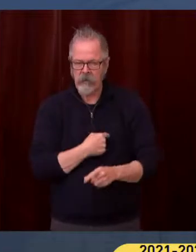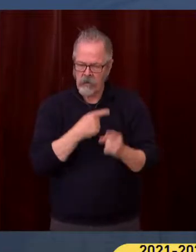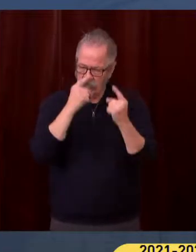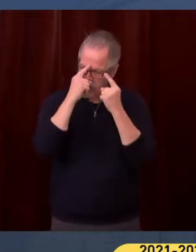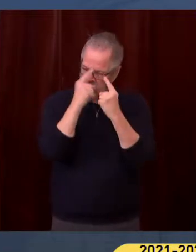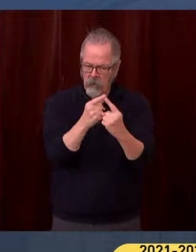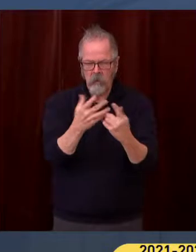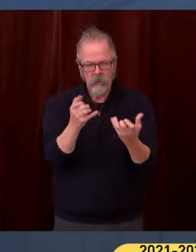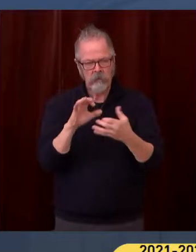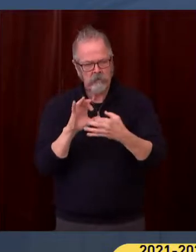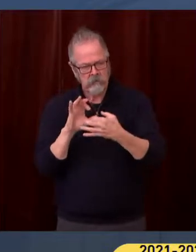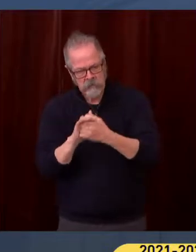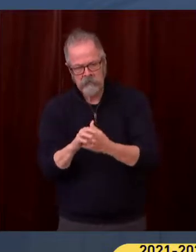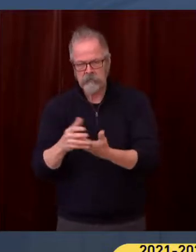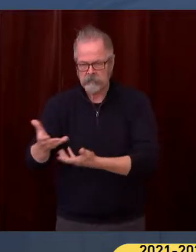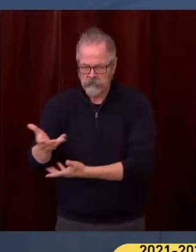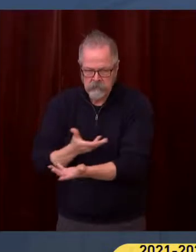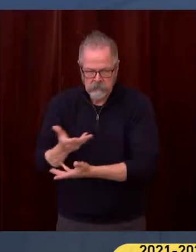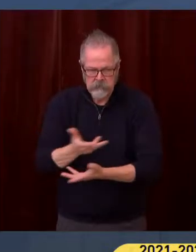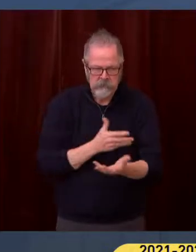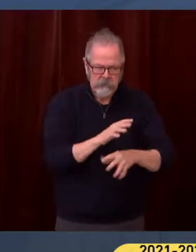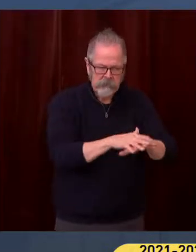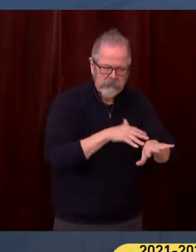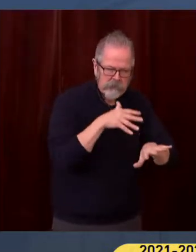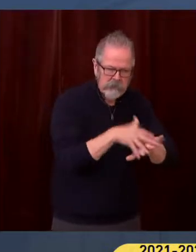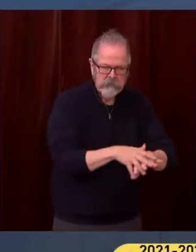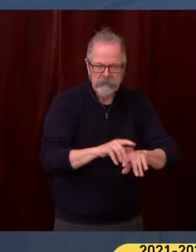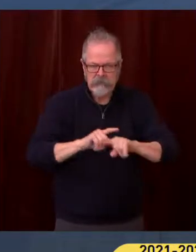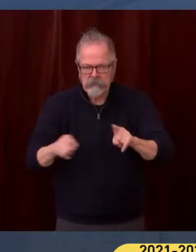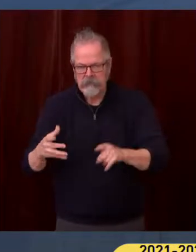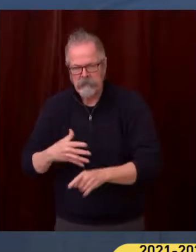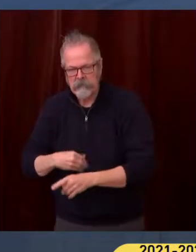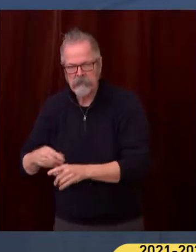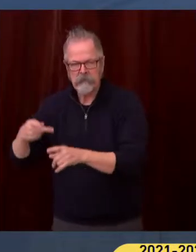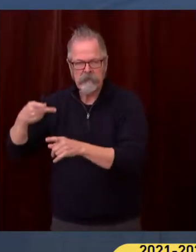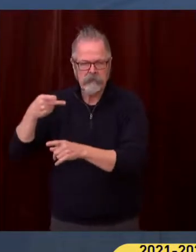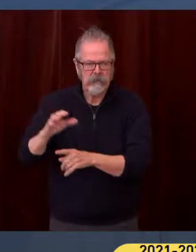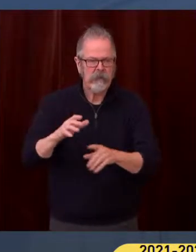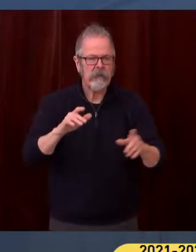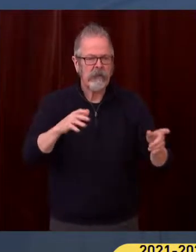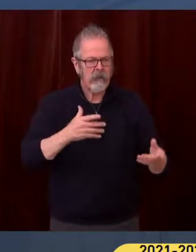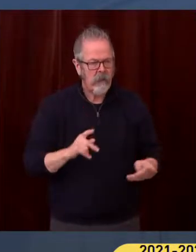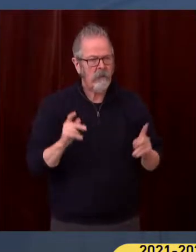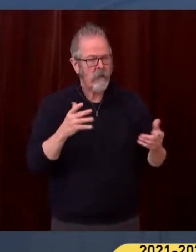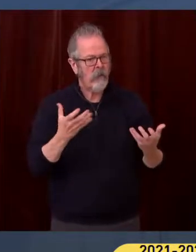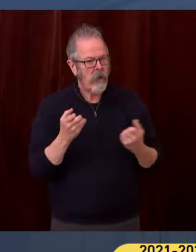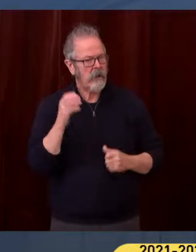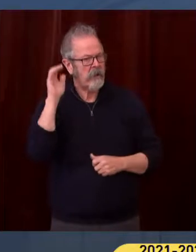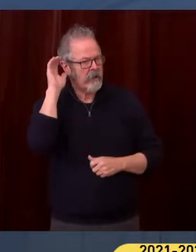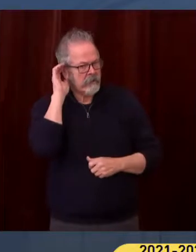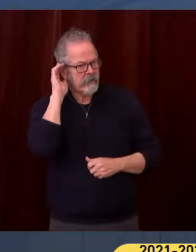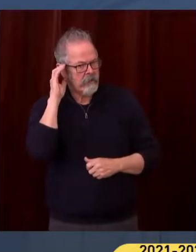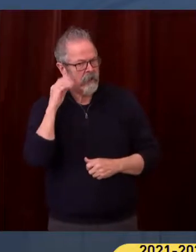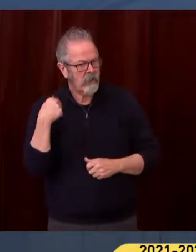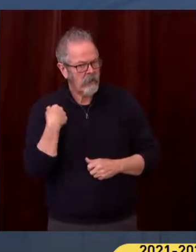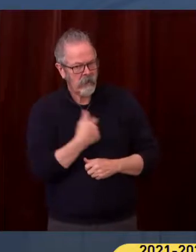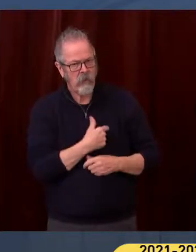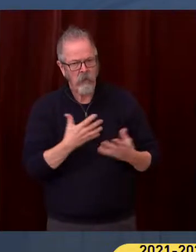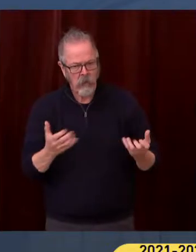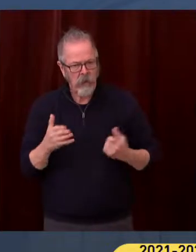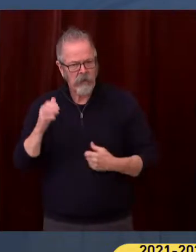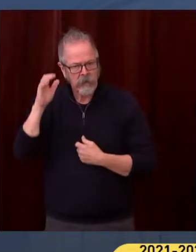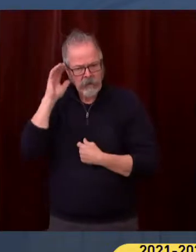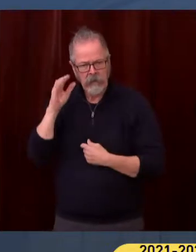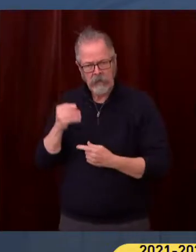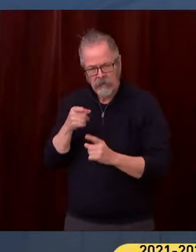listened to, and still make sure that we deliver a package of proposals that are going to meet our needs centered